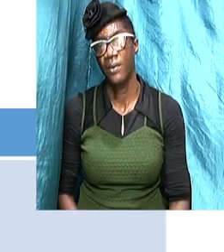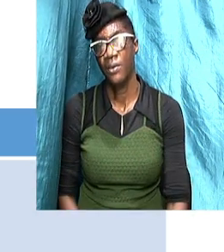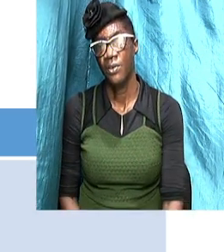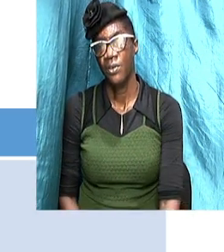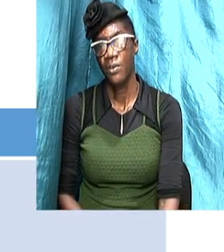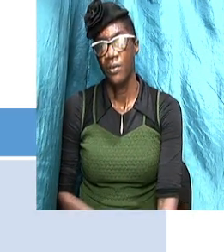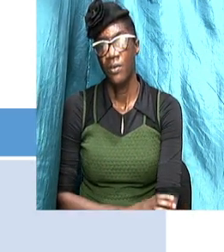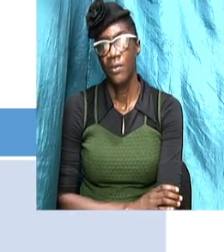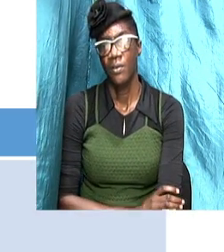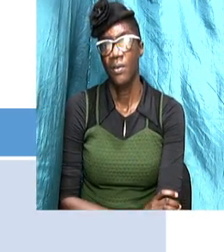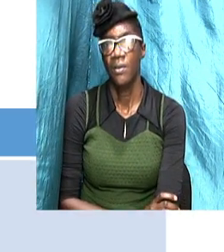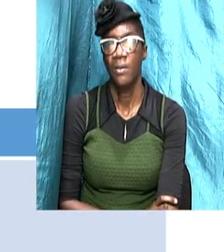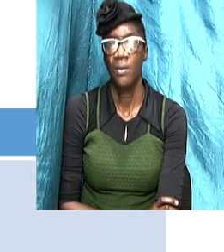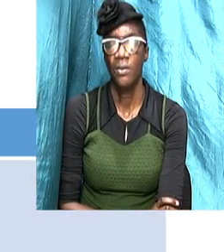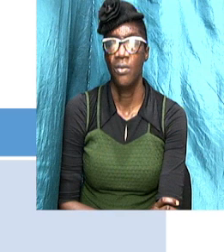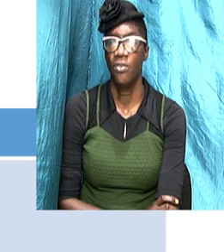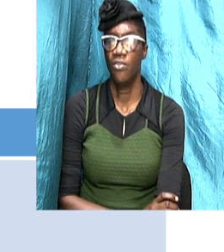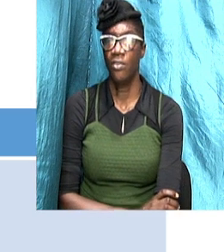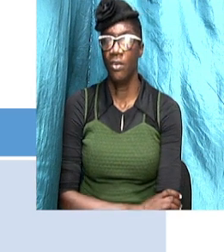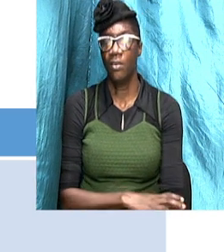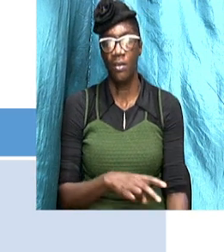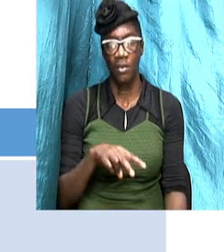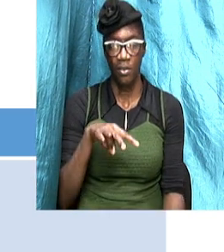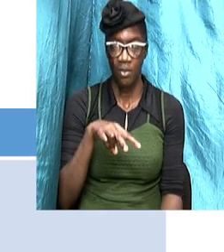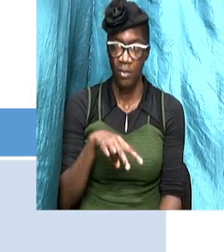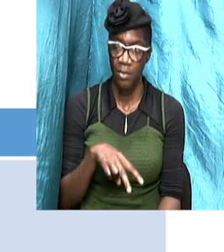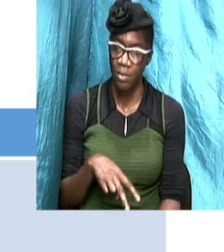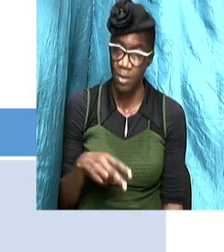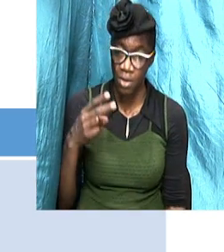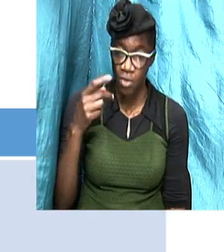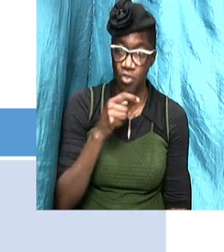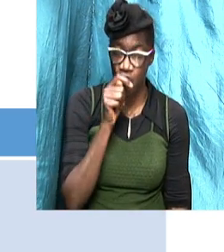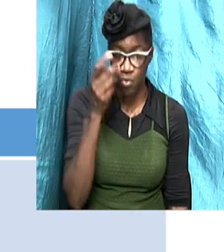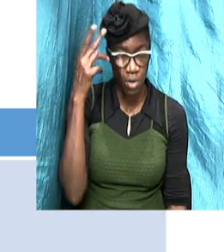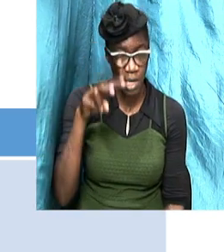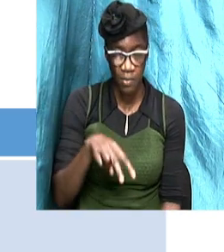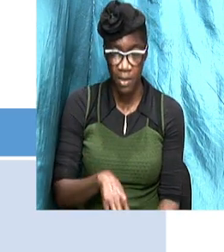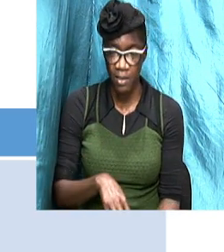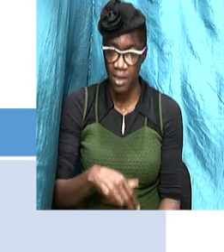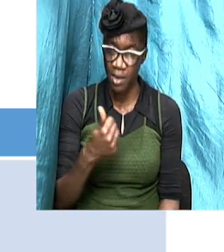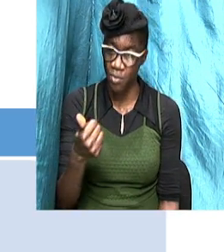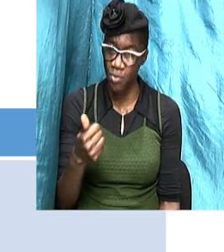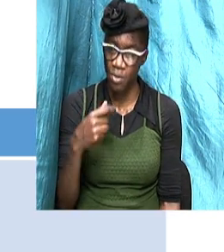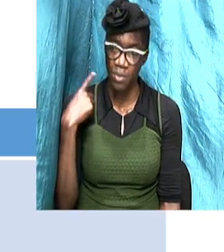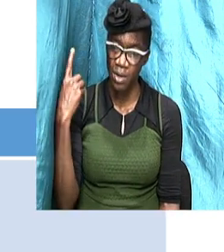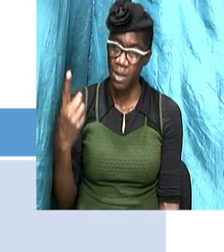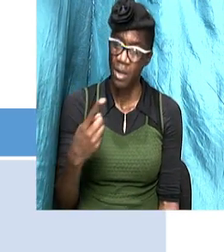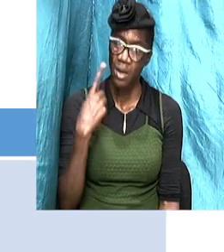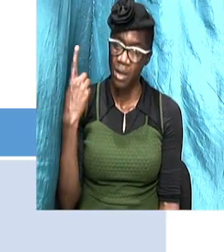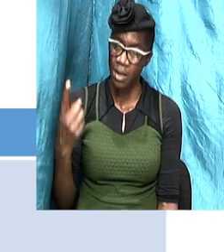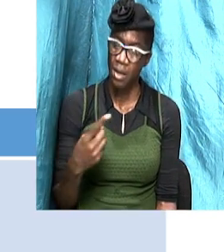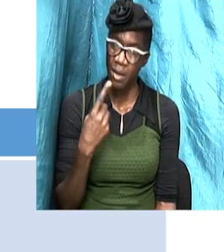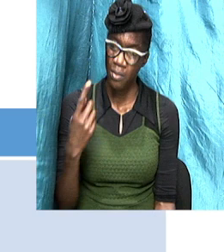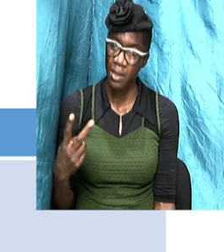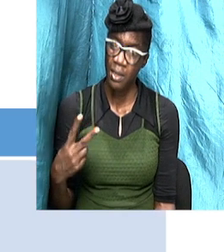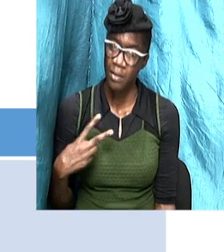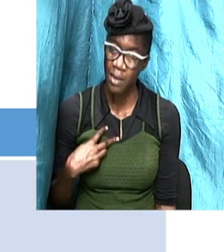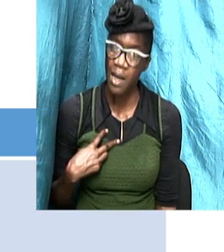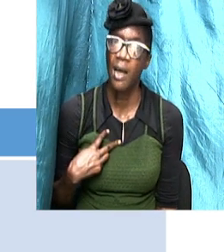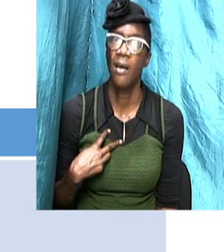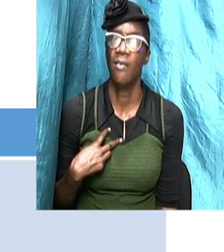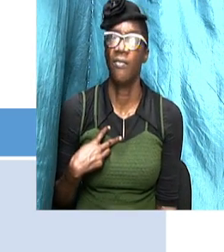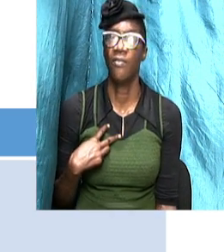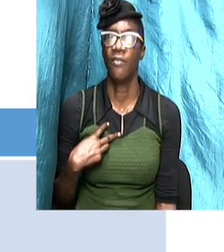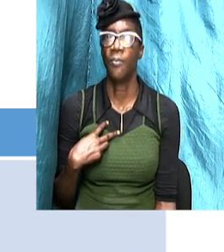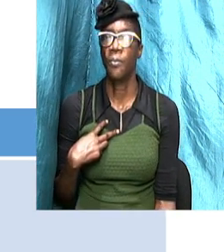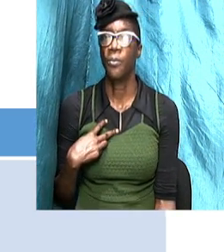truth never stands on its own but always has implication in